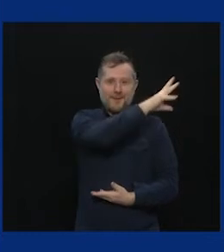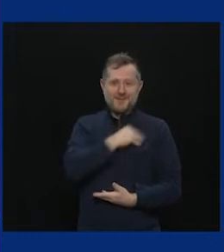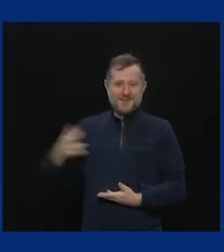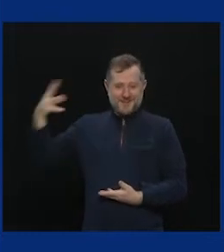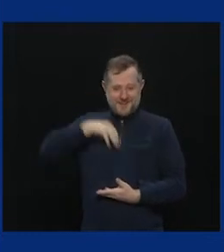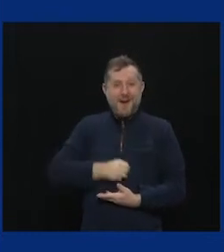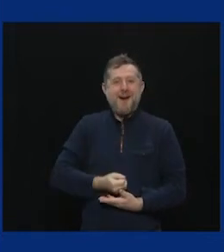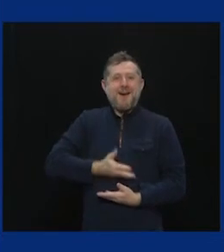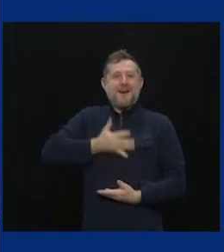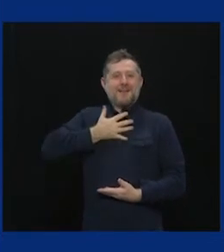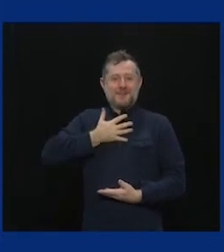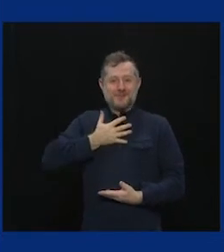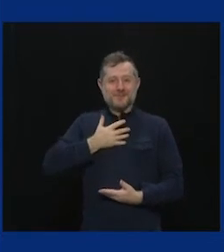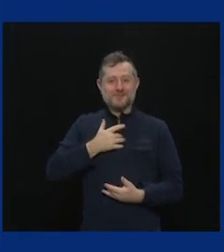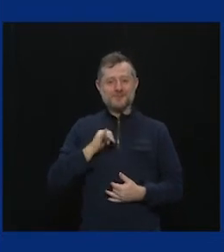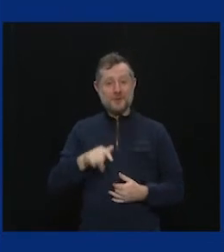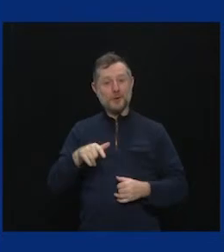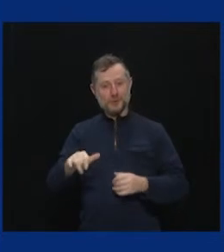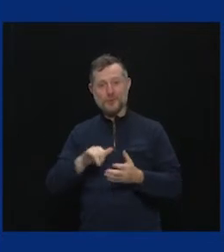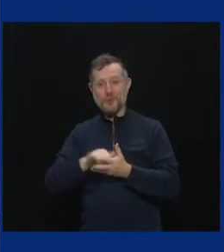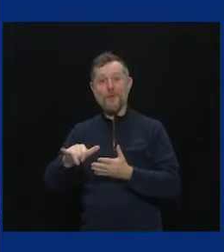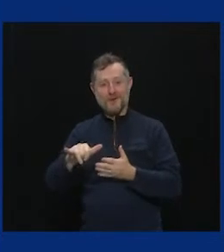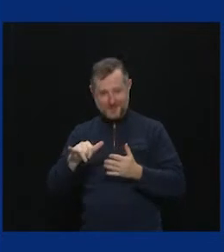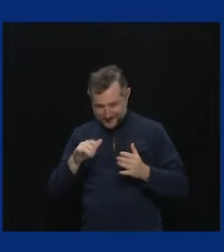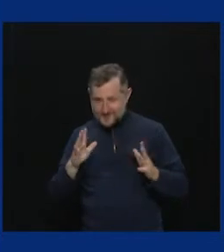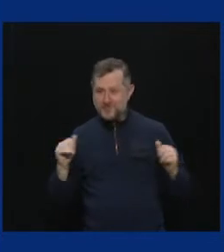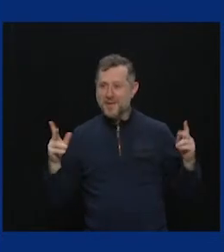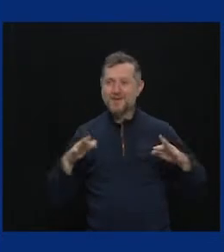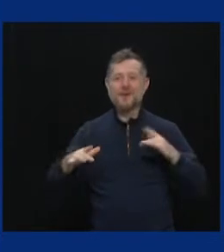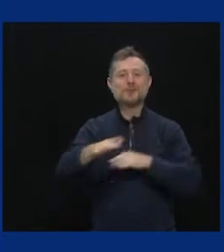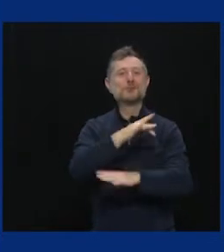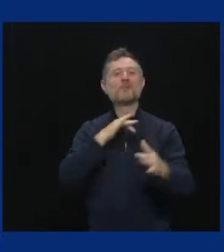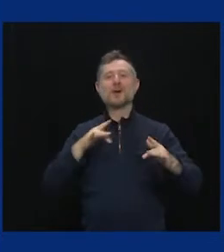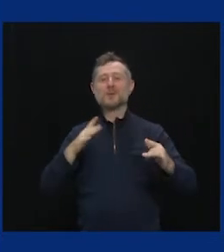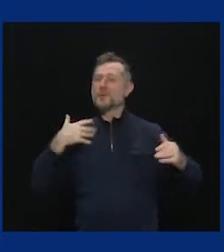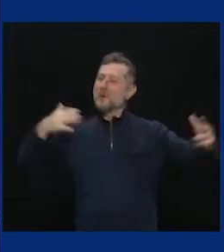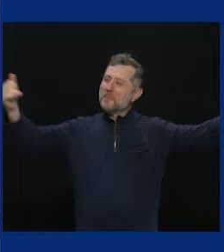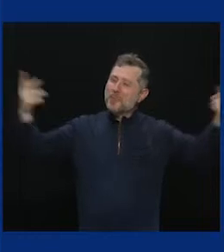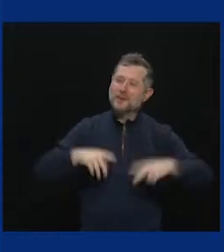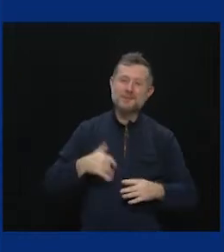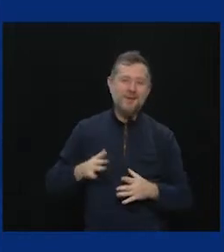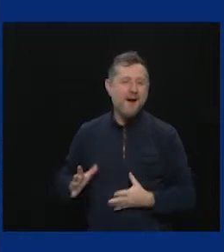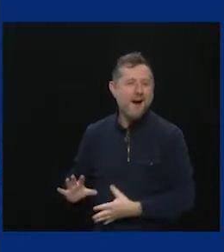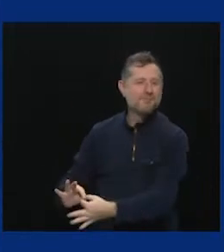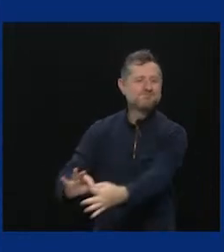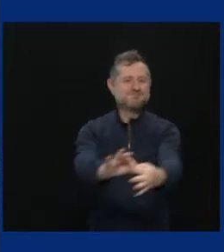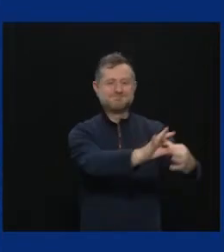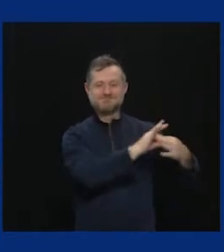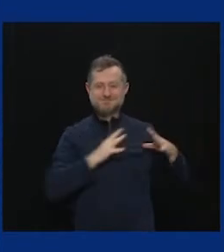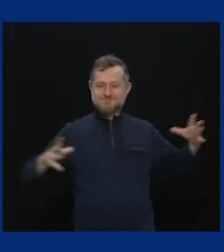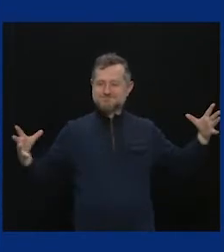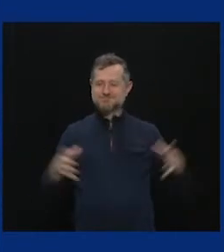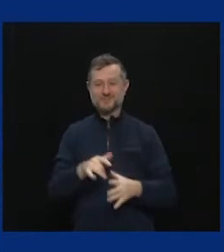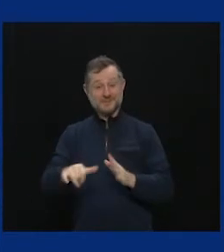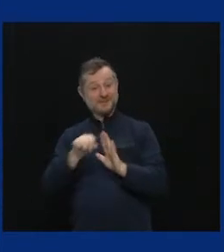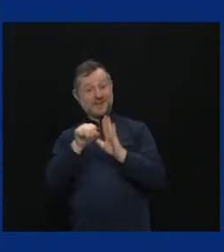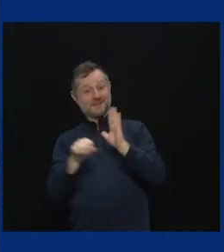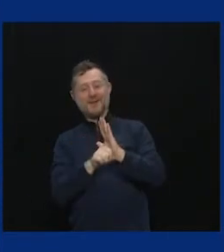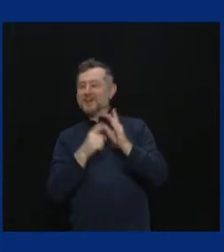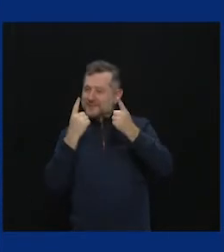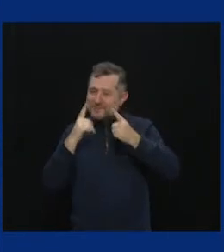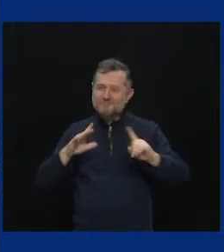tourism industry is back as well. I believe they are interconnected, our success as a state and the success of this